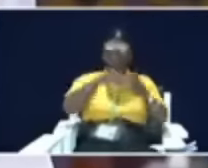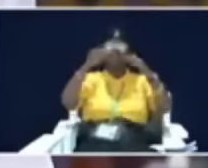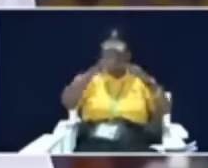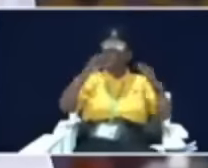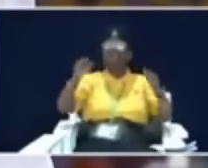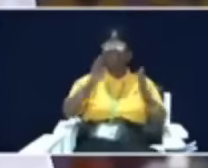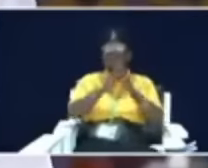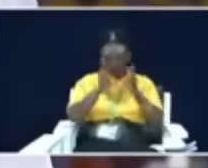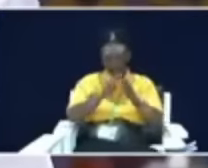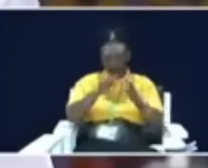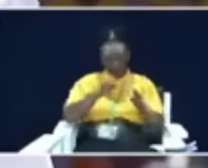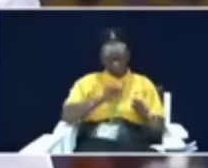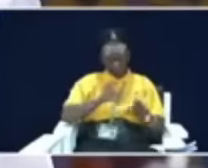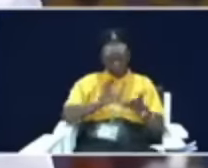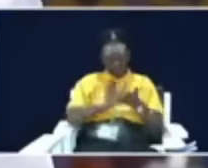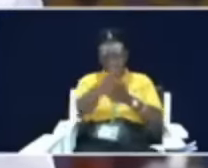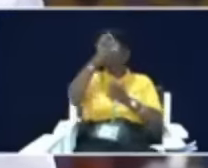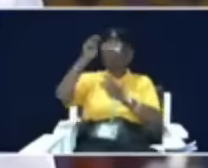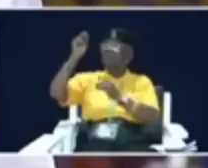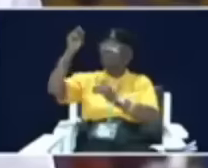It didn't make sense.